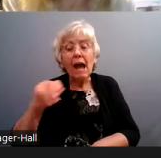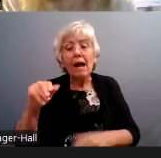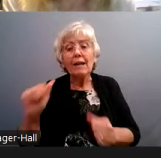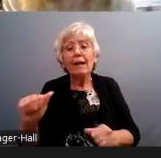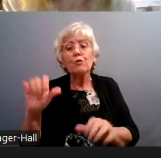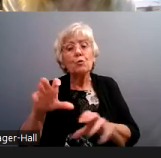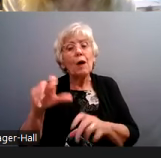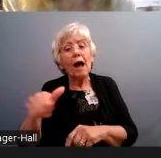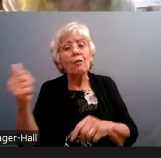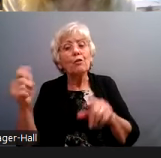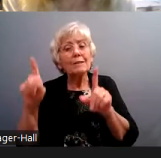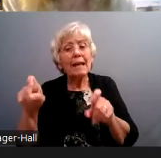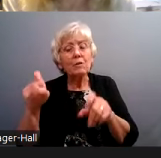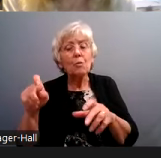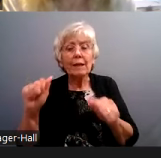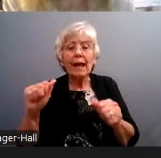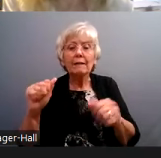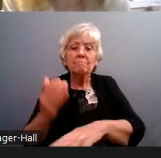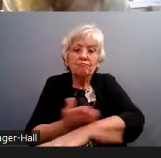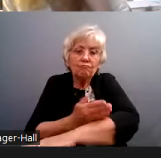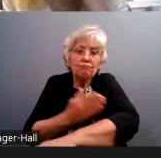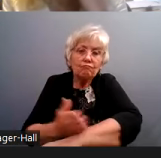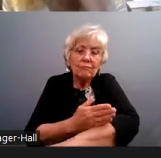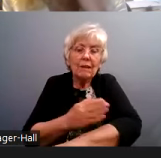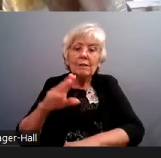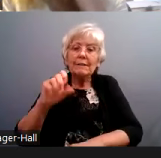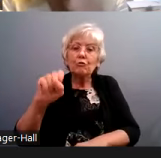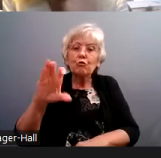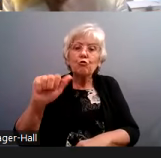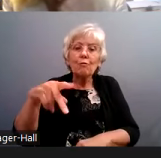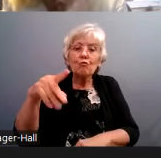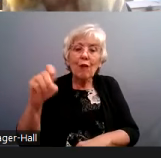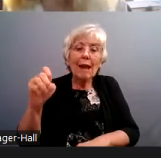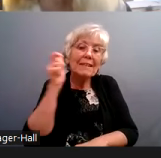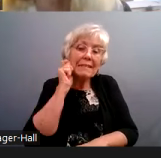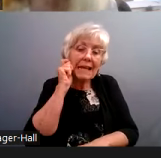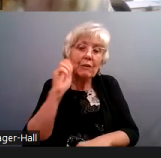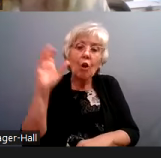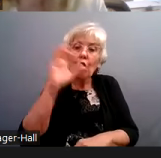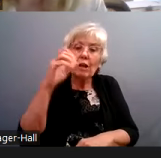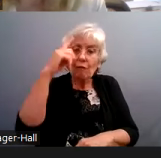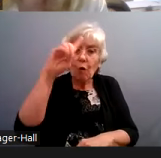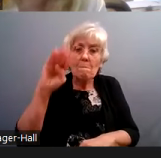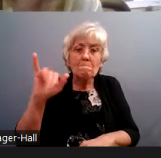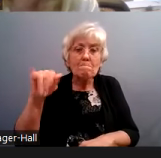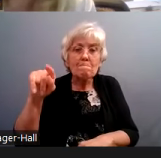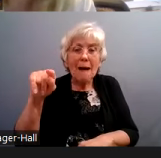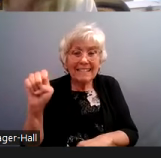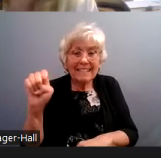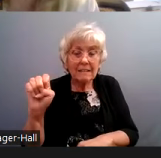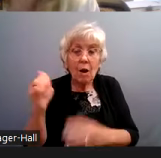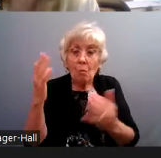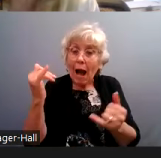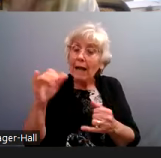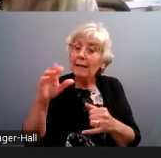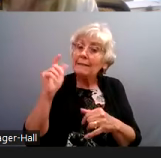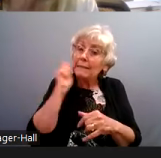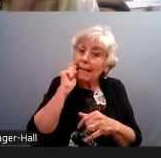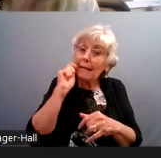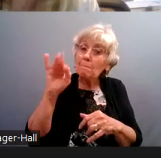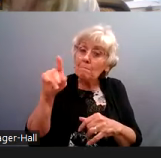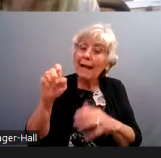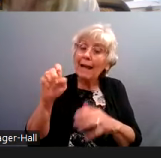We can do like a skin scraping looking for mites, because sometimes skin mites can have similar looking lesions with the hair loss